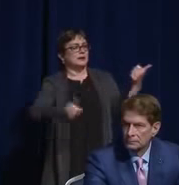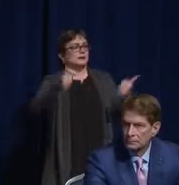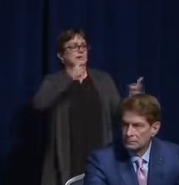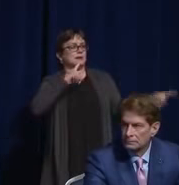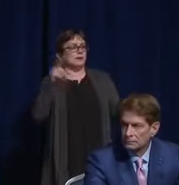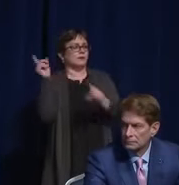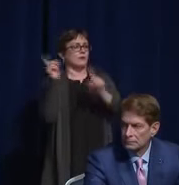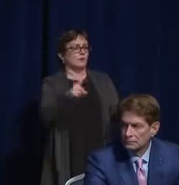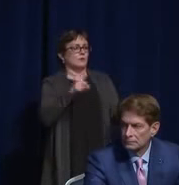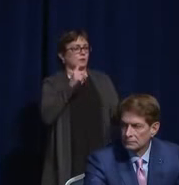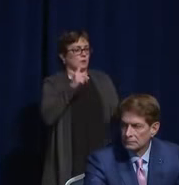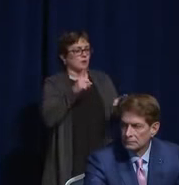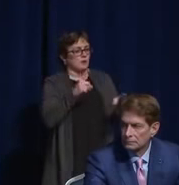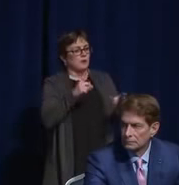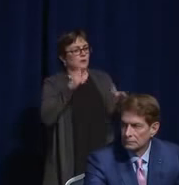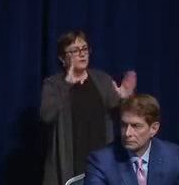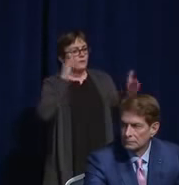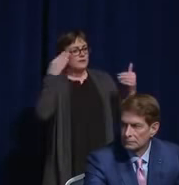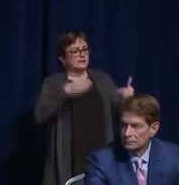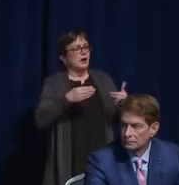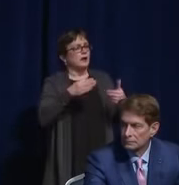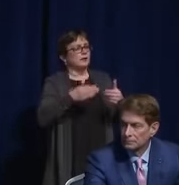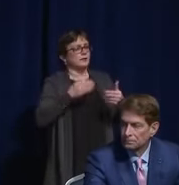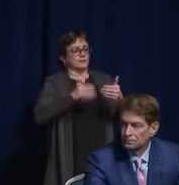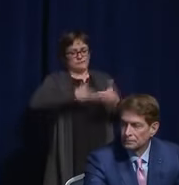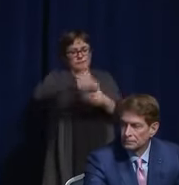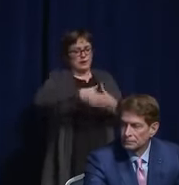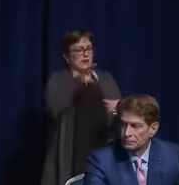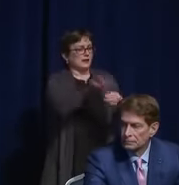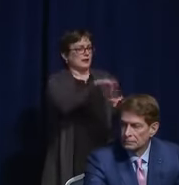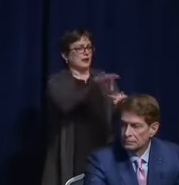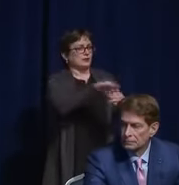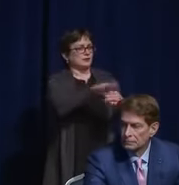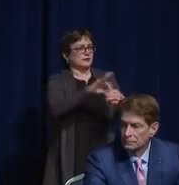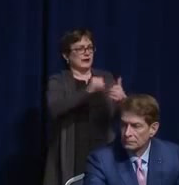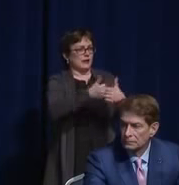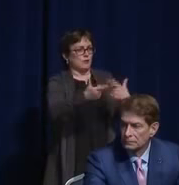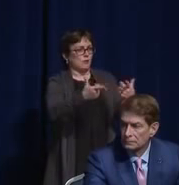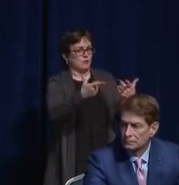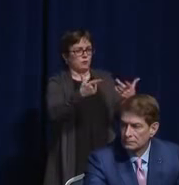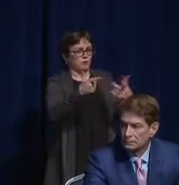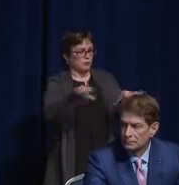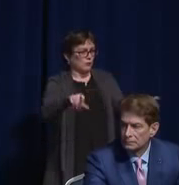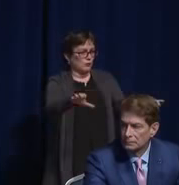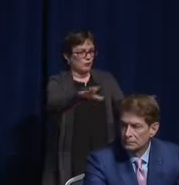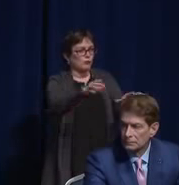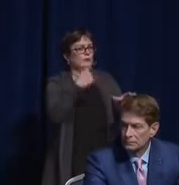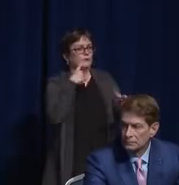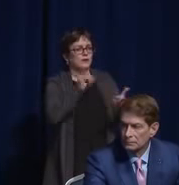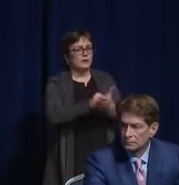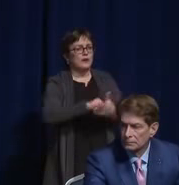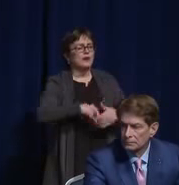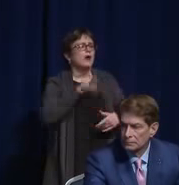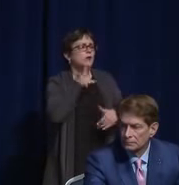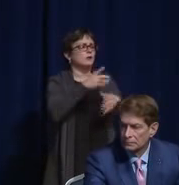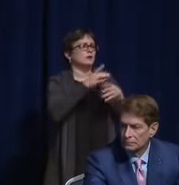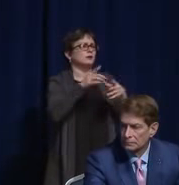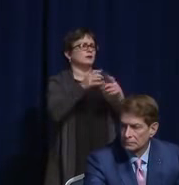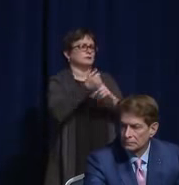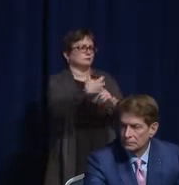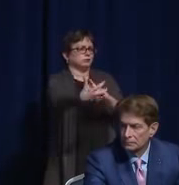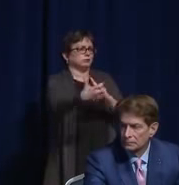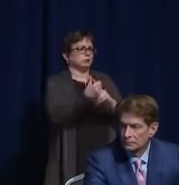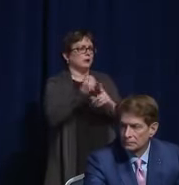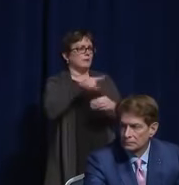that our democratic process works throughout this crisis, which I'll outline in a moment, and I know Isha will add some detail to